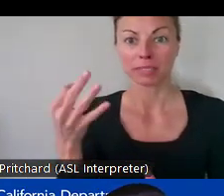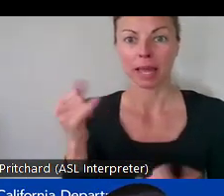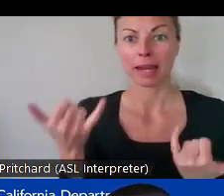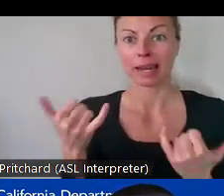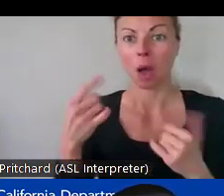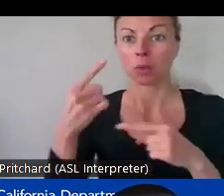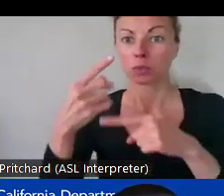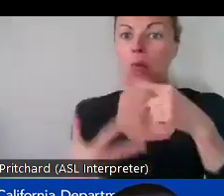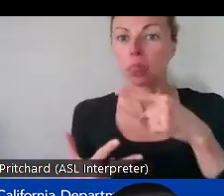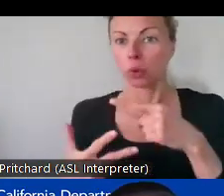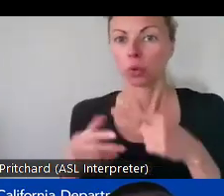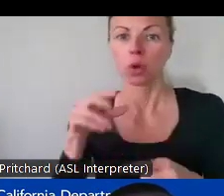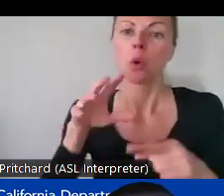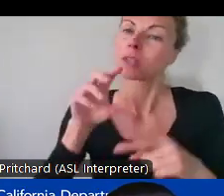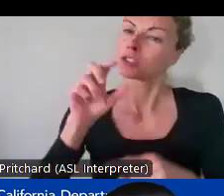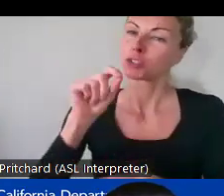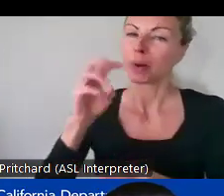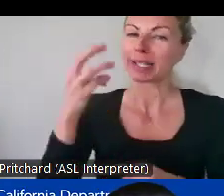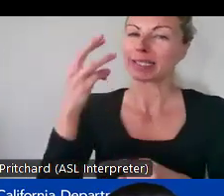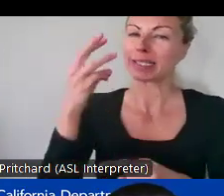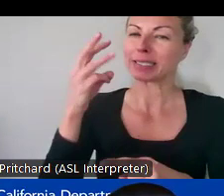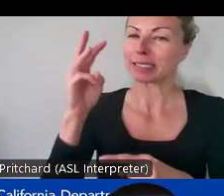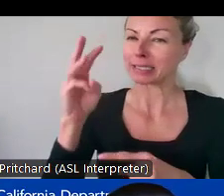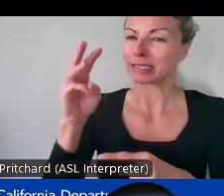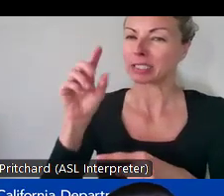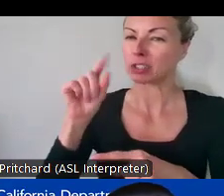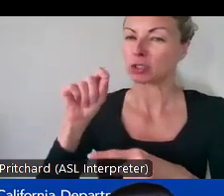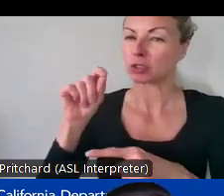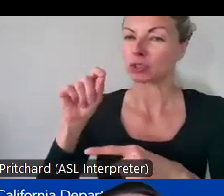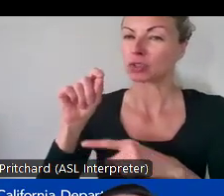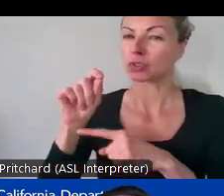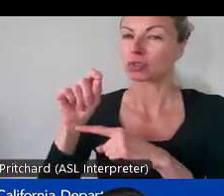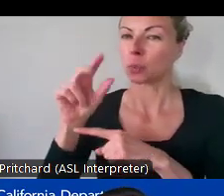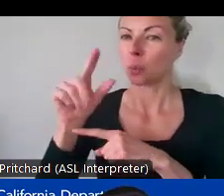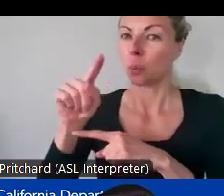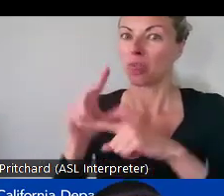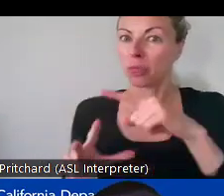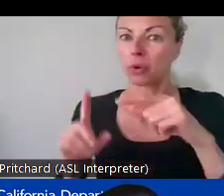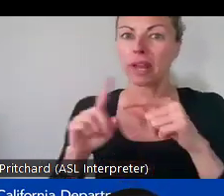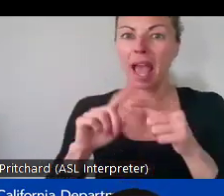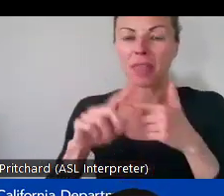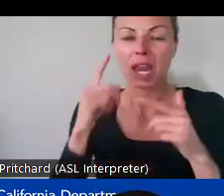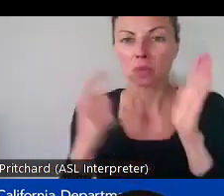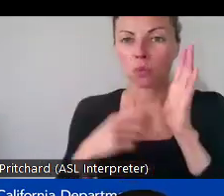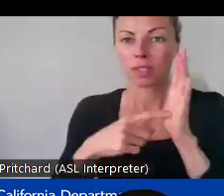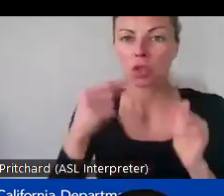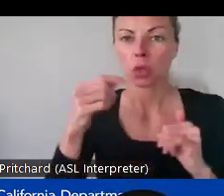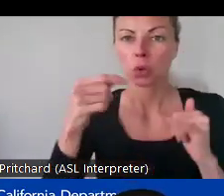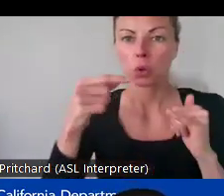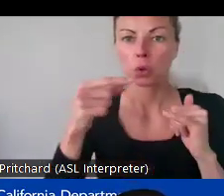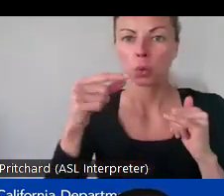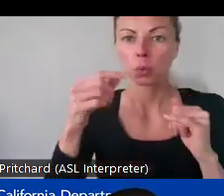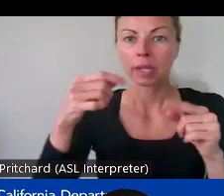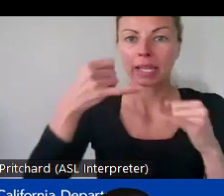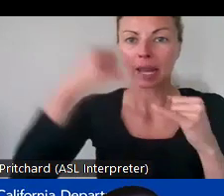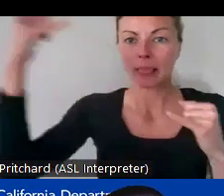of the population in 2060. Something else that jumps out to me is that green line, and that is the 80-plus population, who are